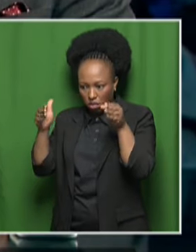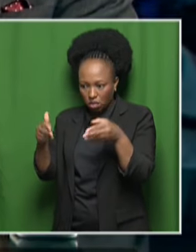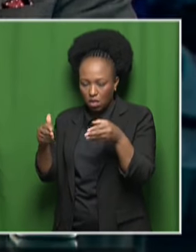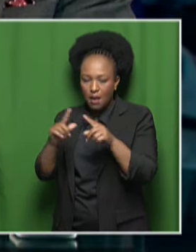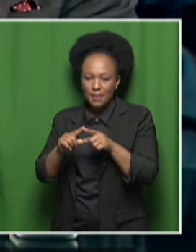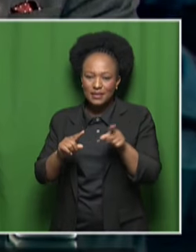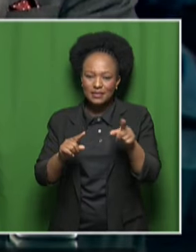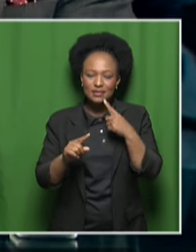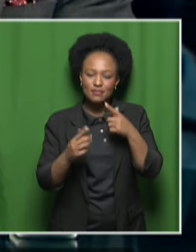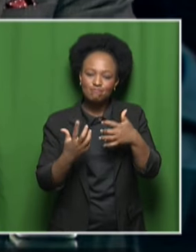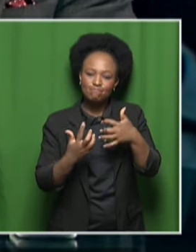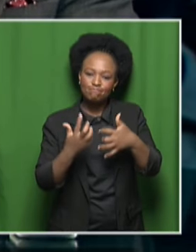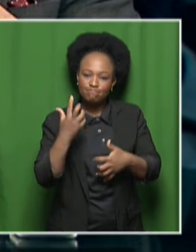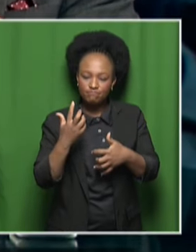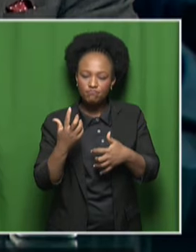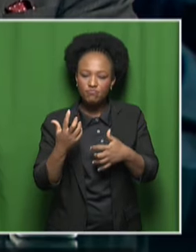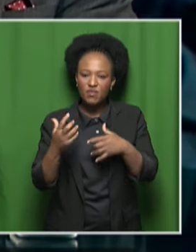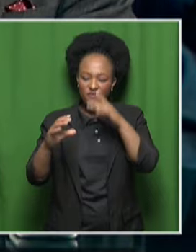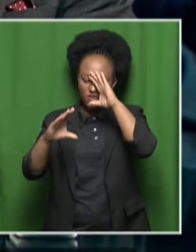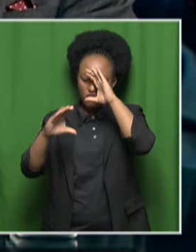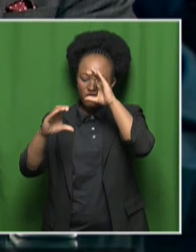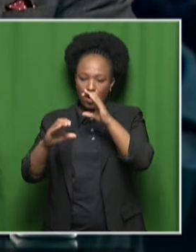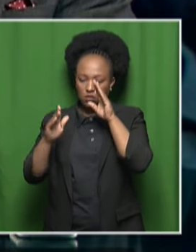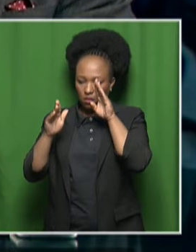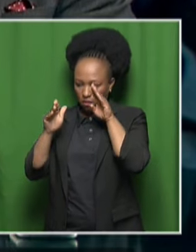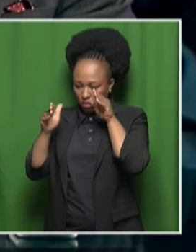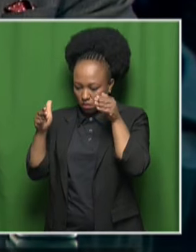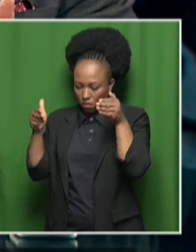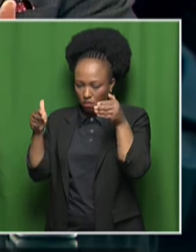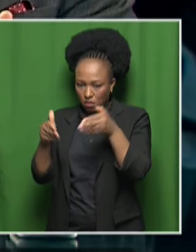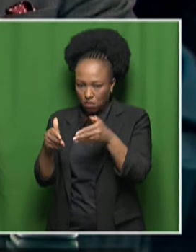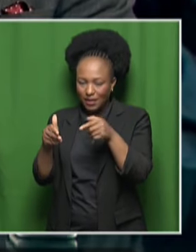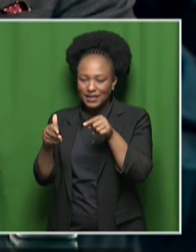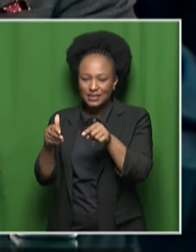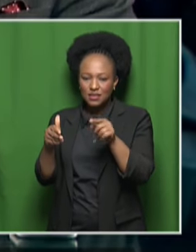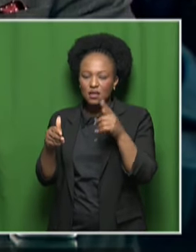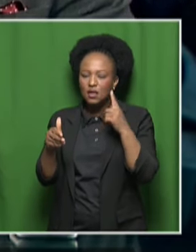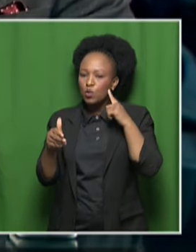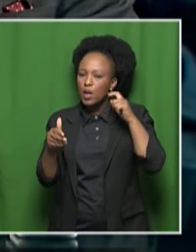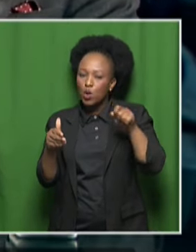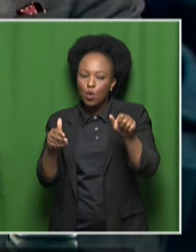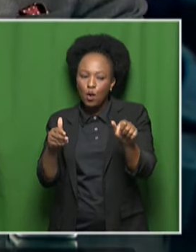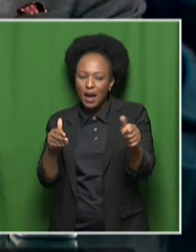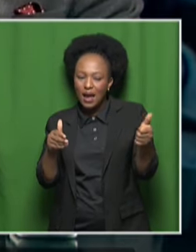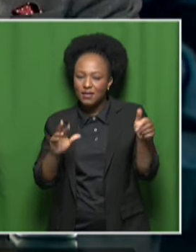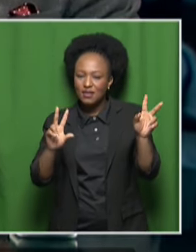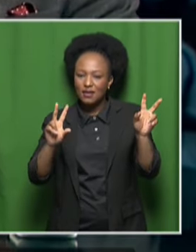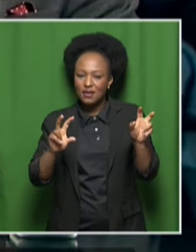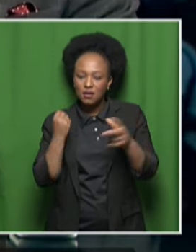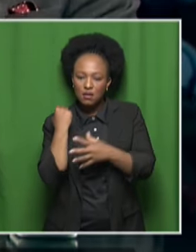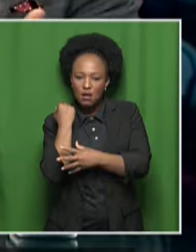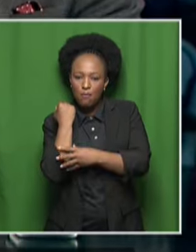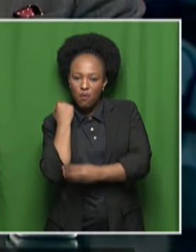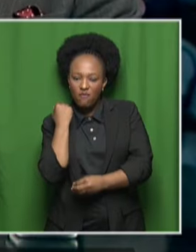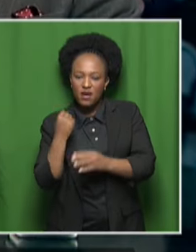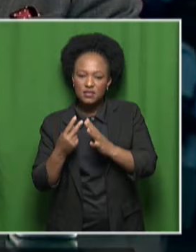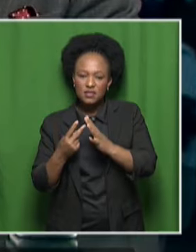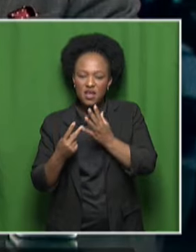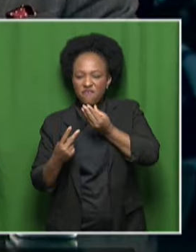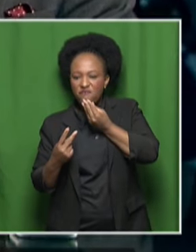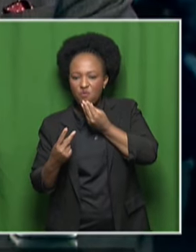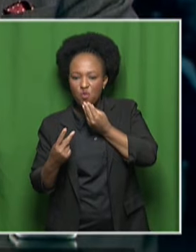has been that if you only focus on that narrow mandate, you are then ignoring these intractable issues, poverty, food security,